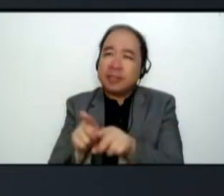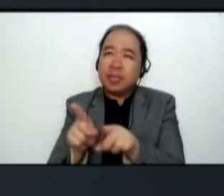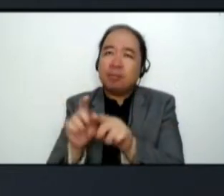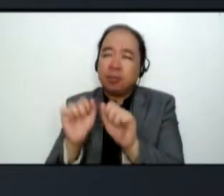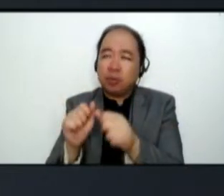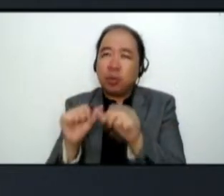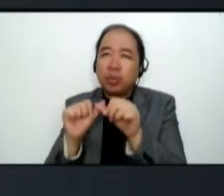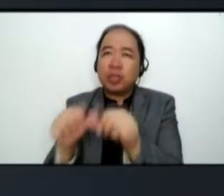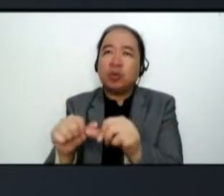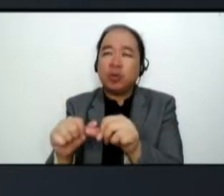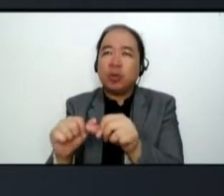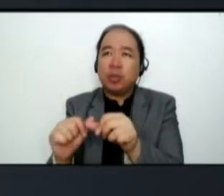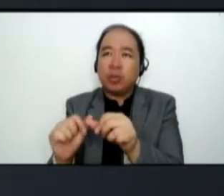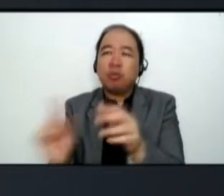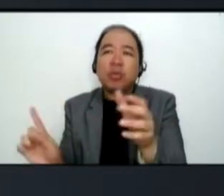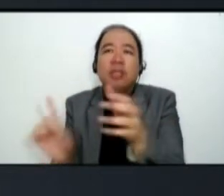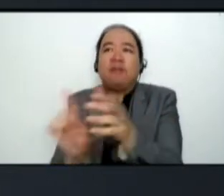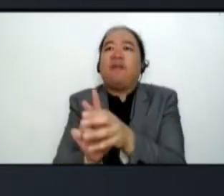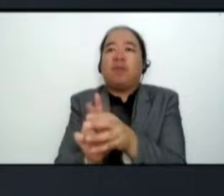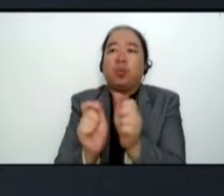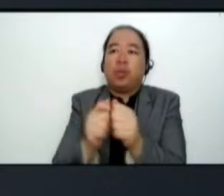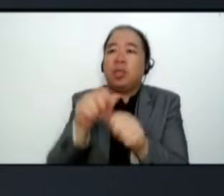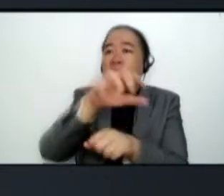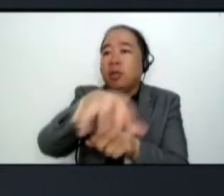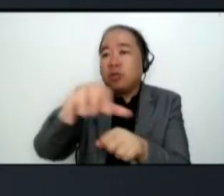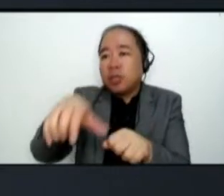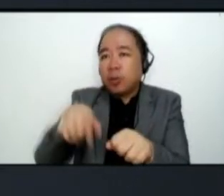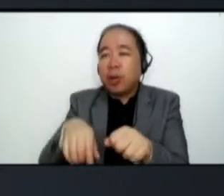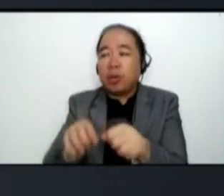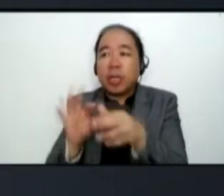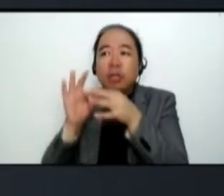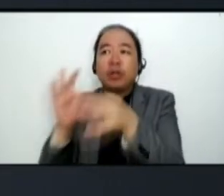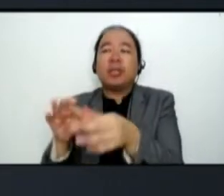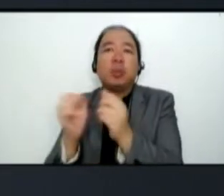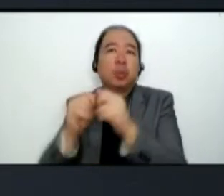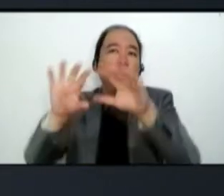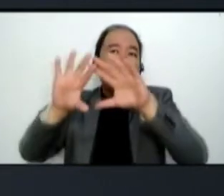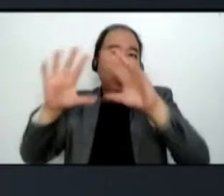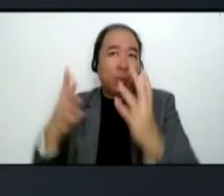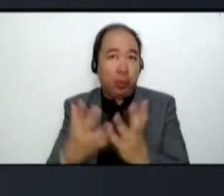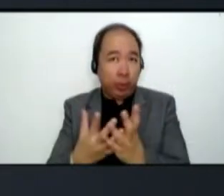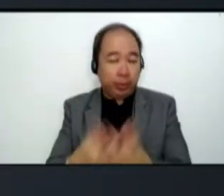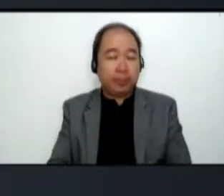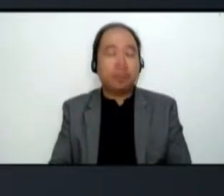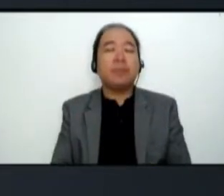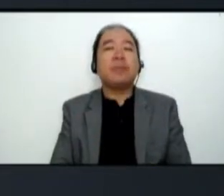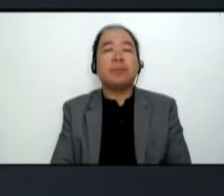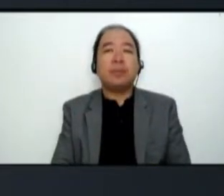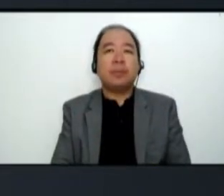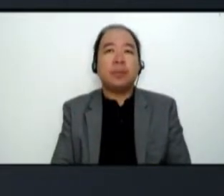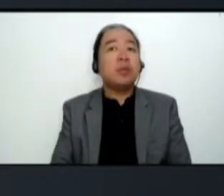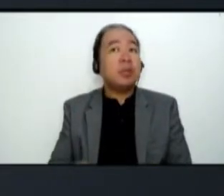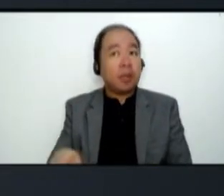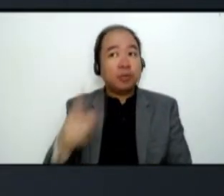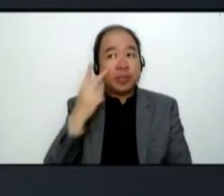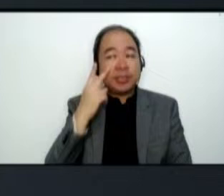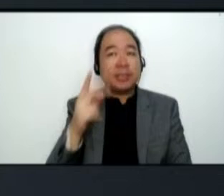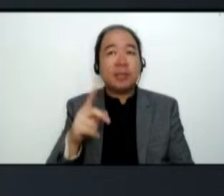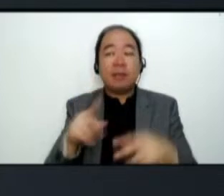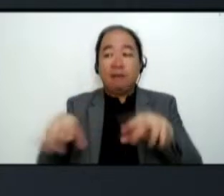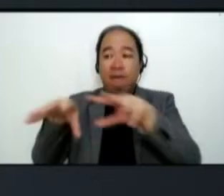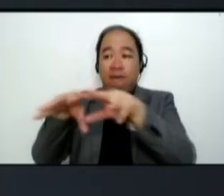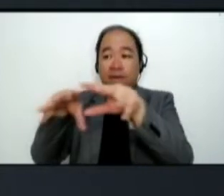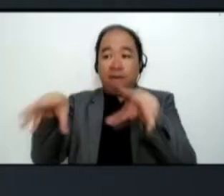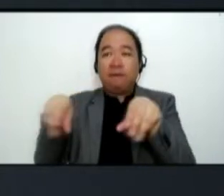with the neighborhood, and also with the world. And then at the family layers, I think we have